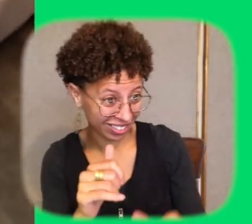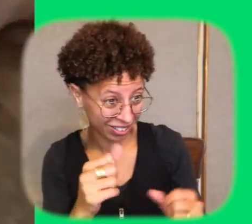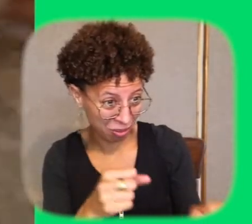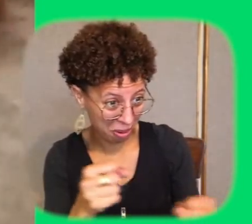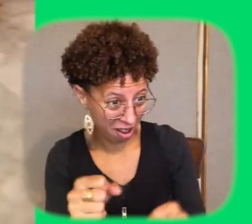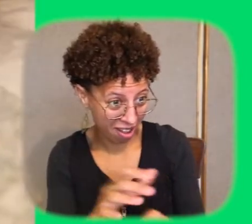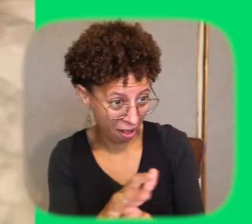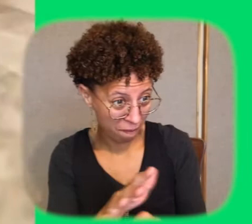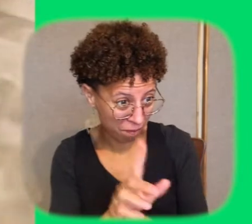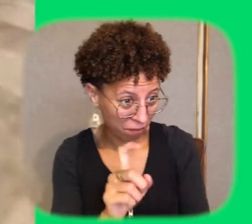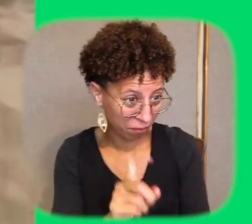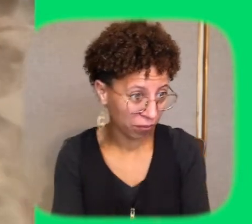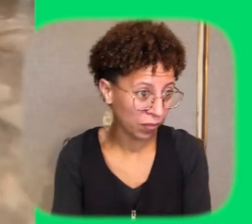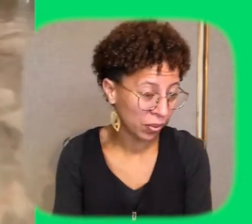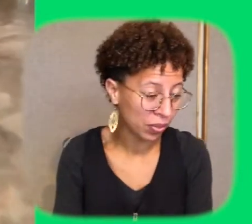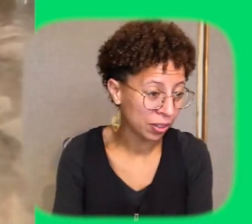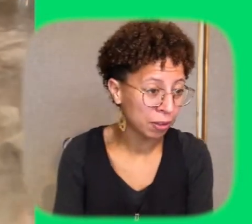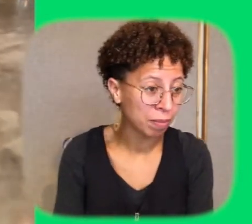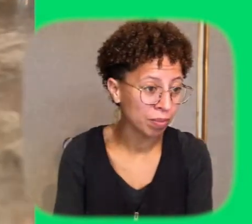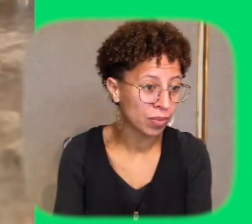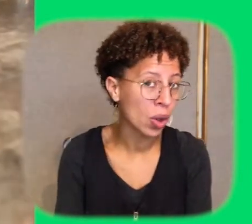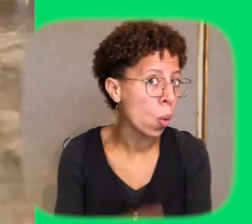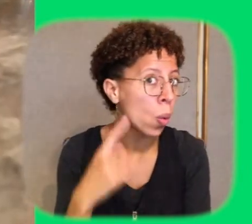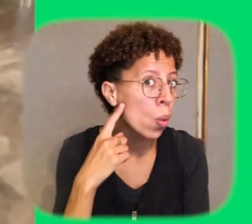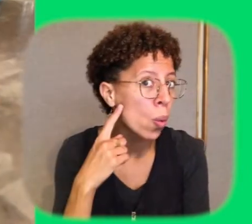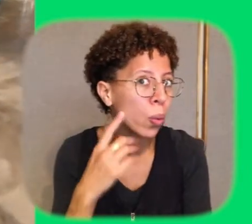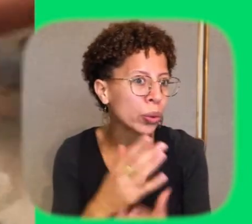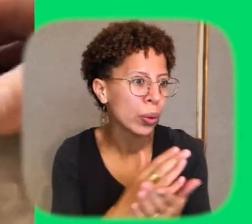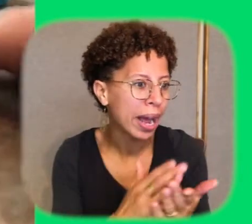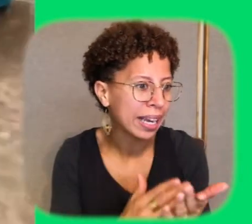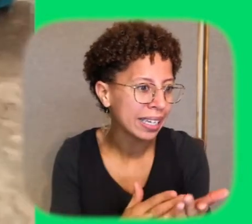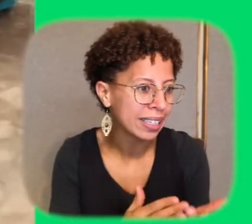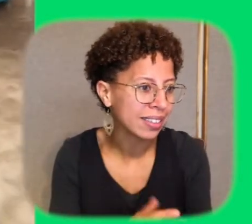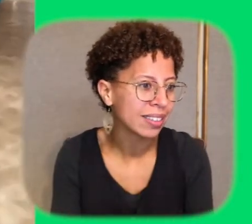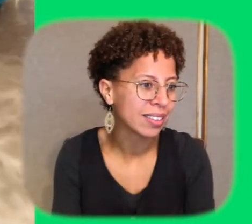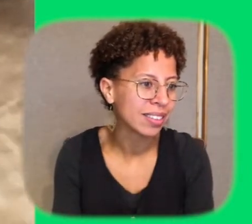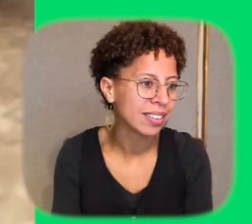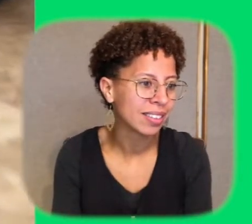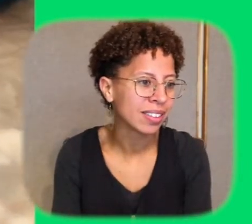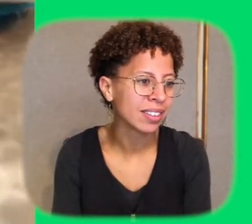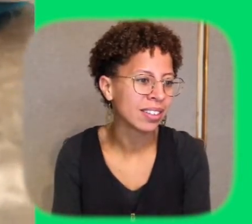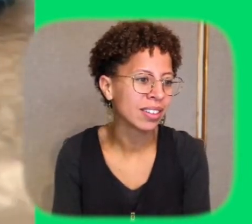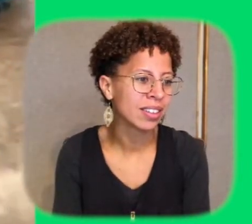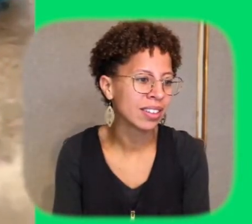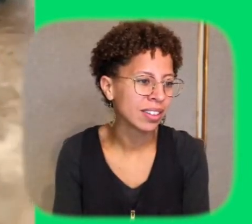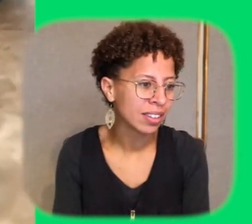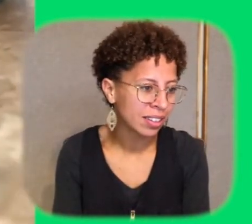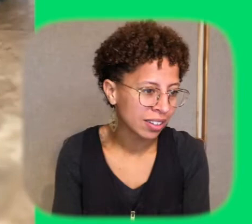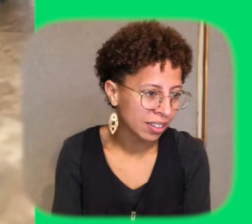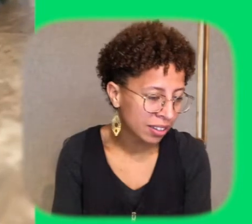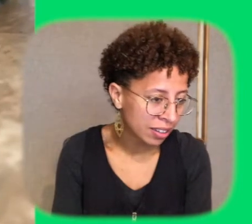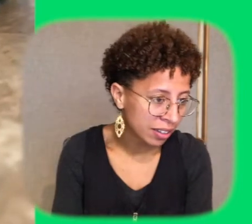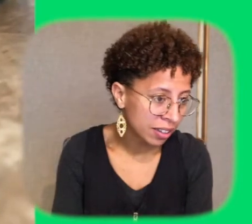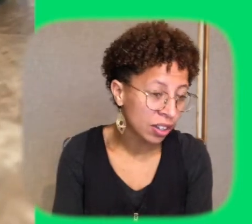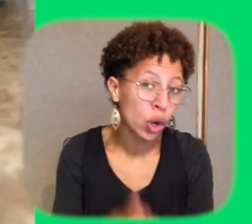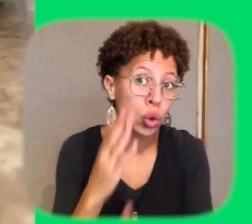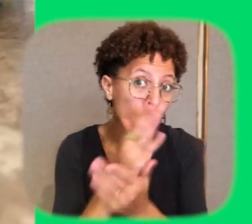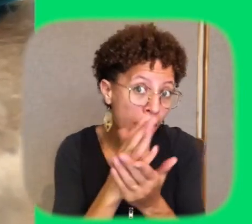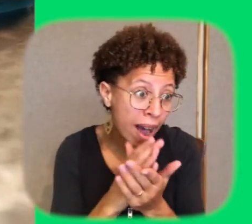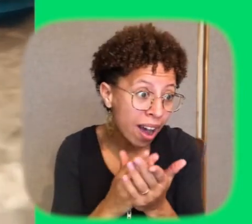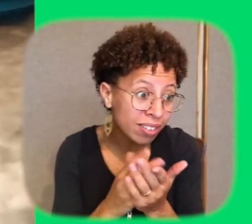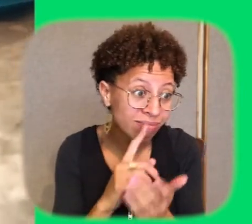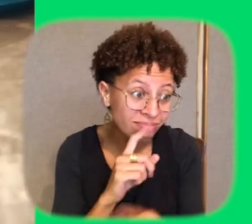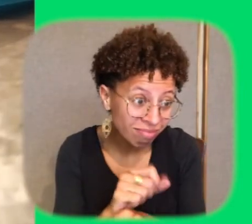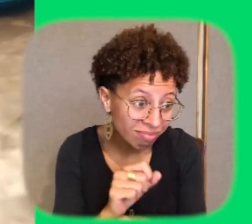Well, I heard a crack. Did you hear a crack? Yeah, I heard a crack. Was it a crack or move your hand so I can see. Was it a crack? Yeah, I heard it. Did